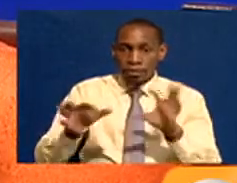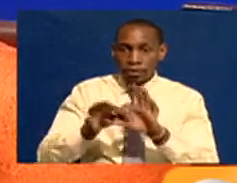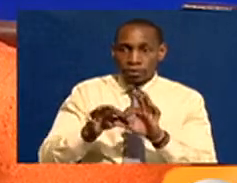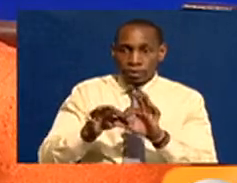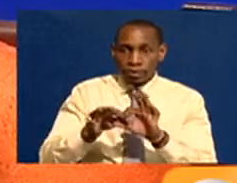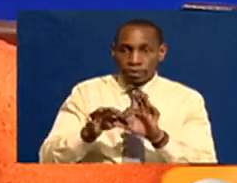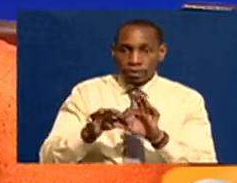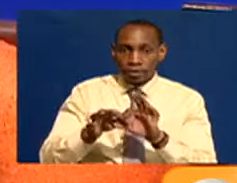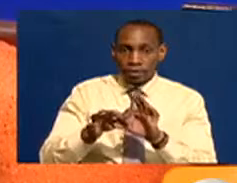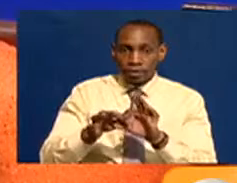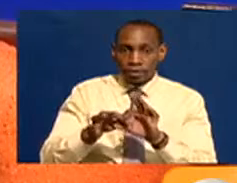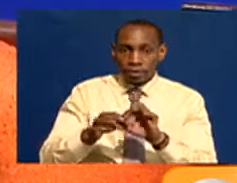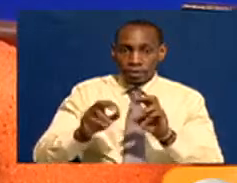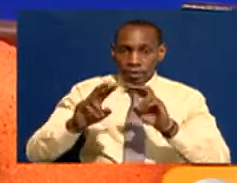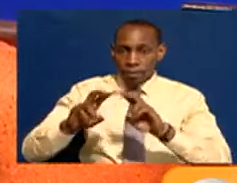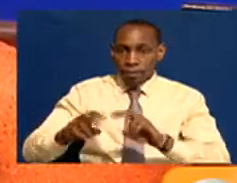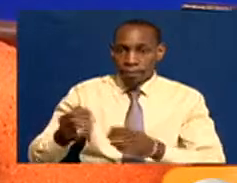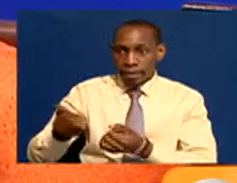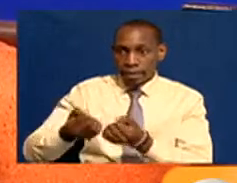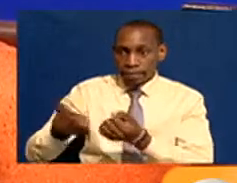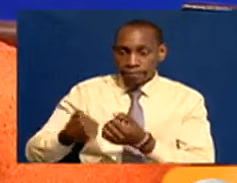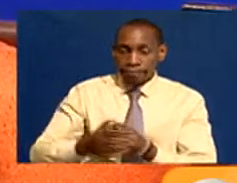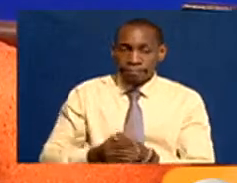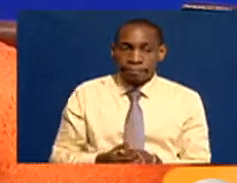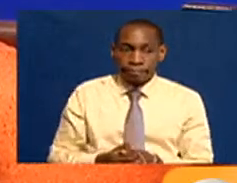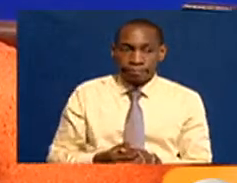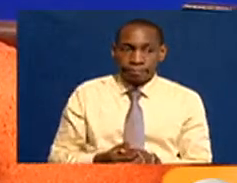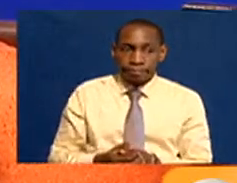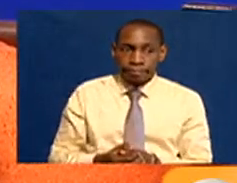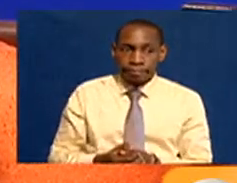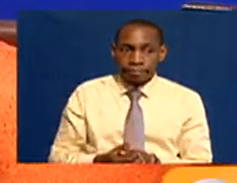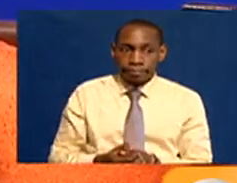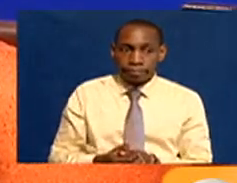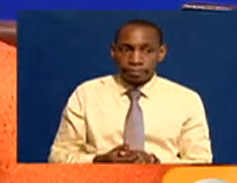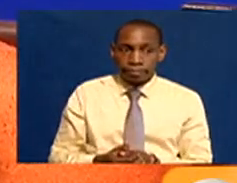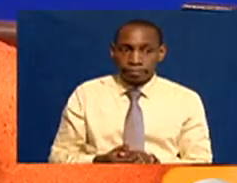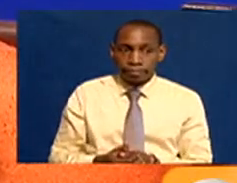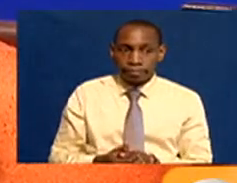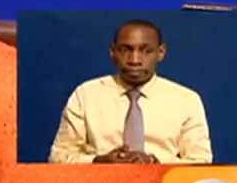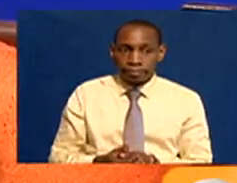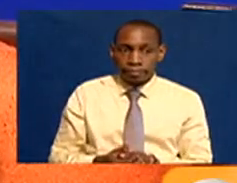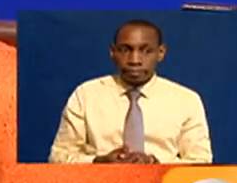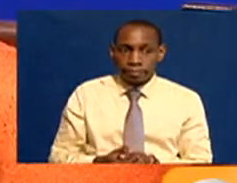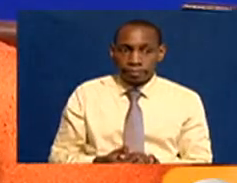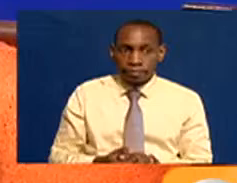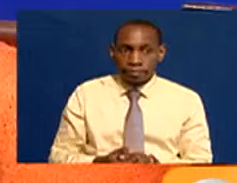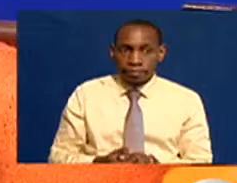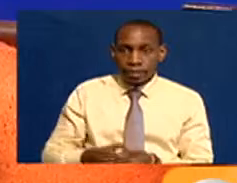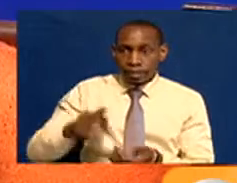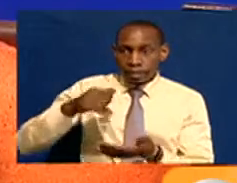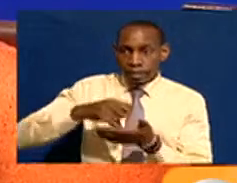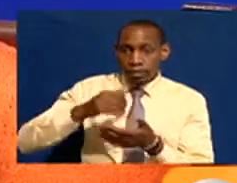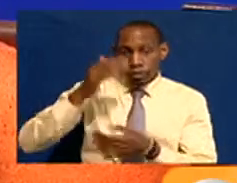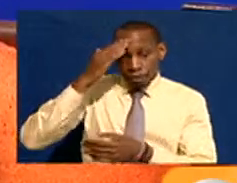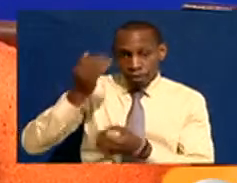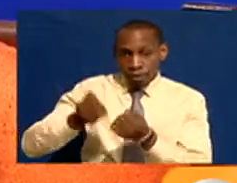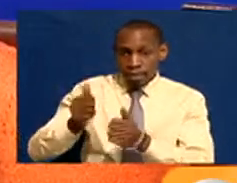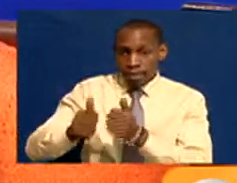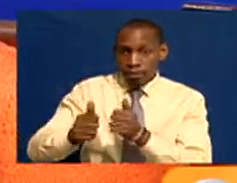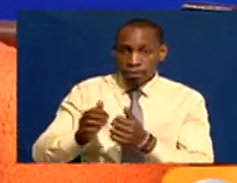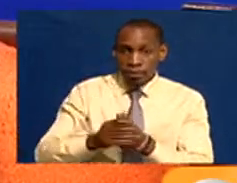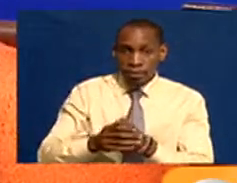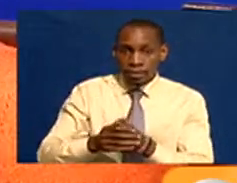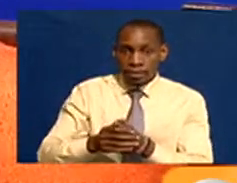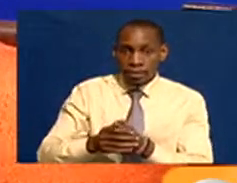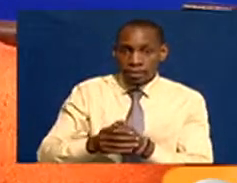to inspection of our vehicles. We are including being able to know which vehicle has which speed